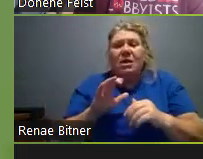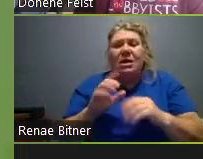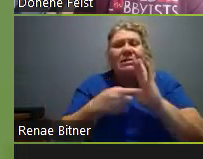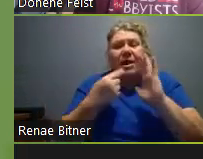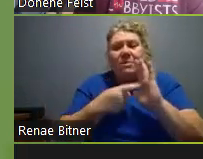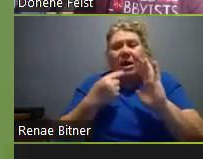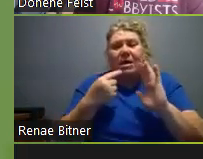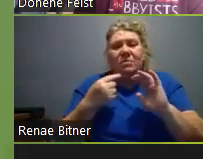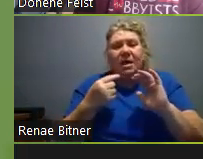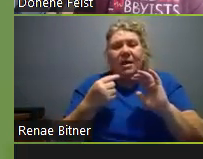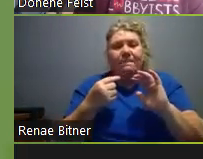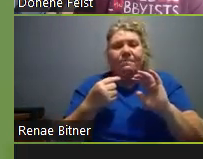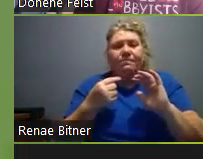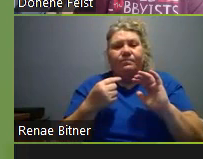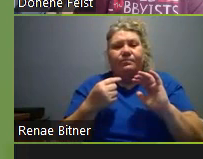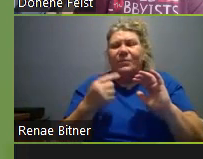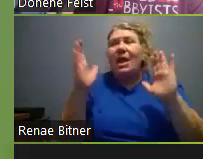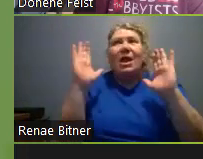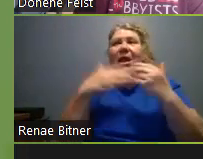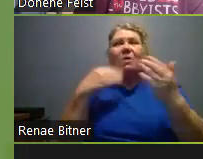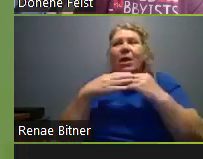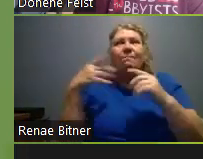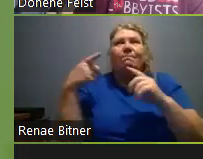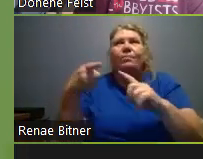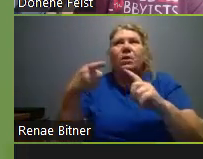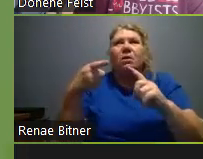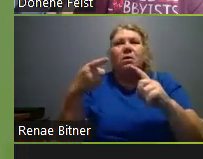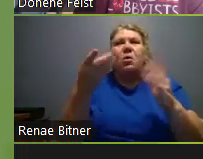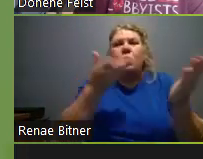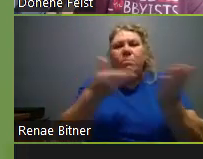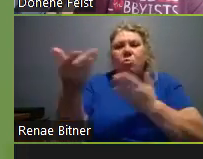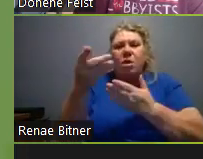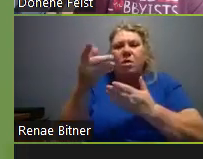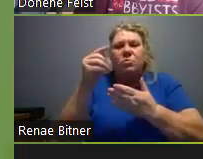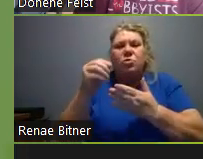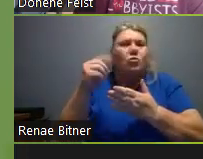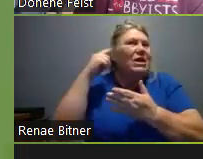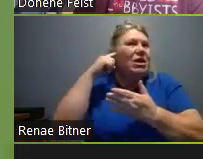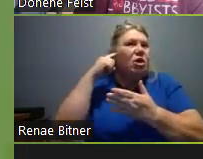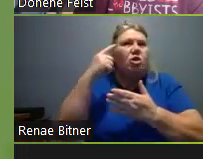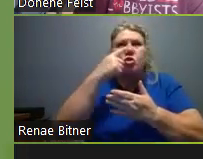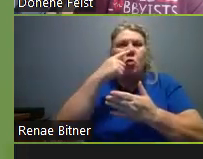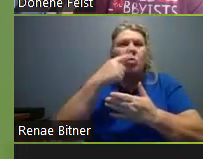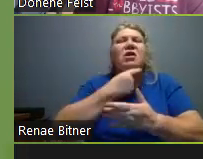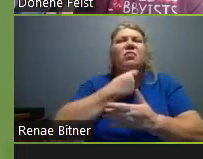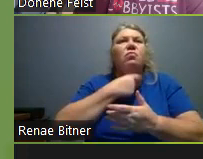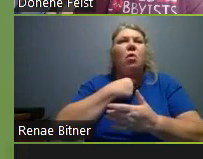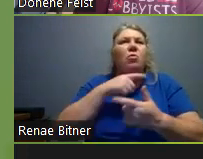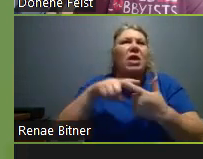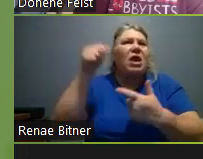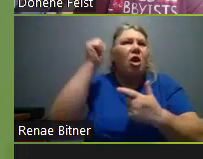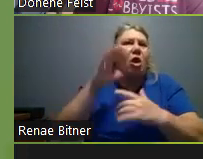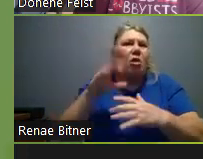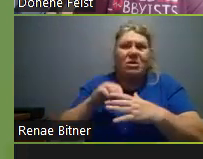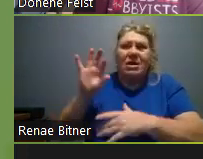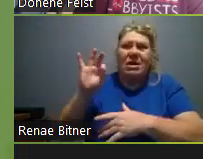were, anyway, we had taken him into an ear, nose, and throat and an audiologist in Fargo